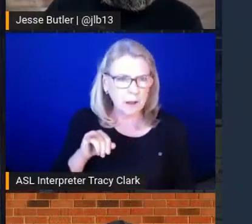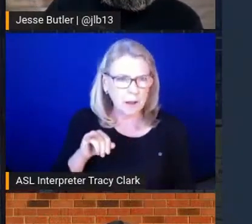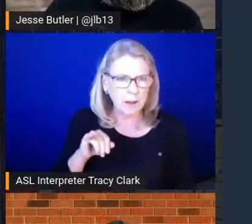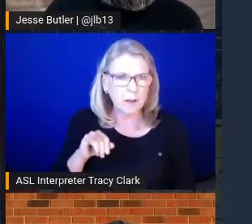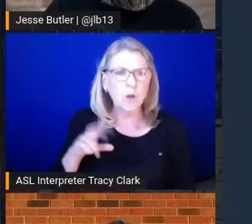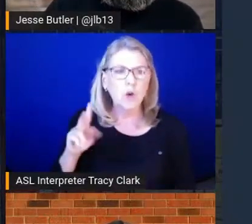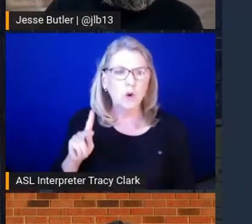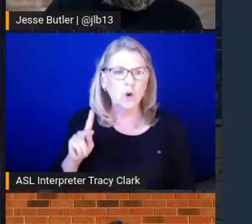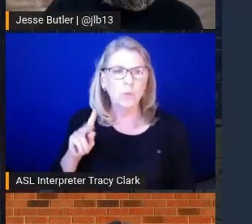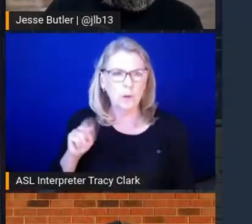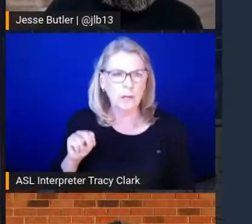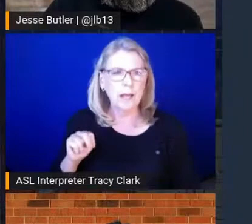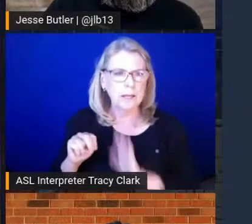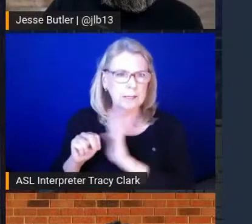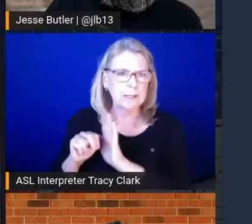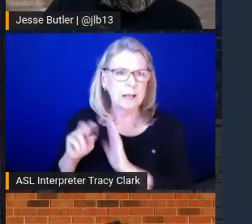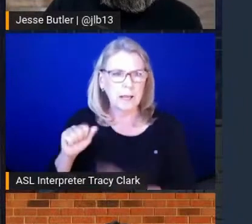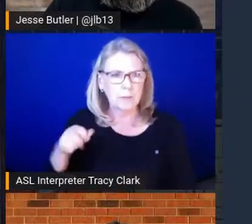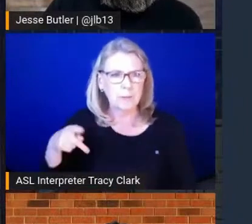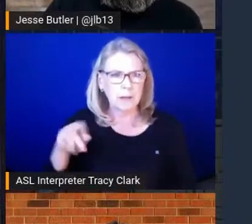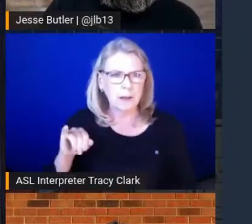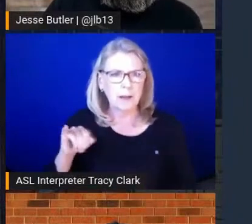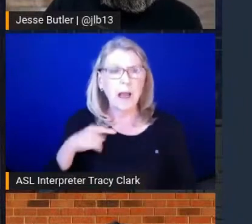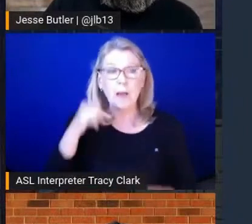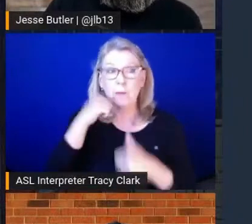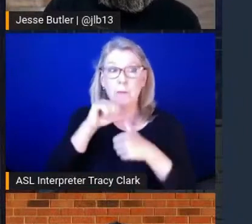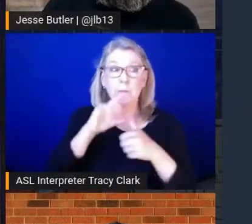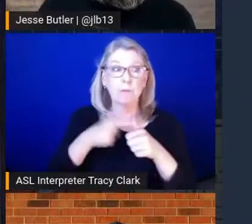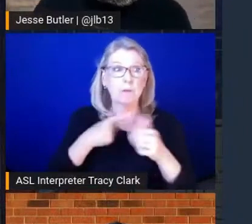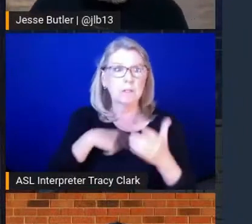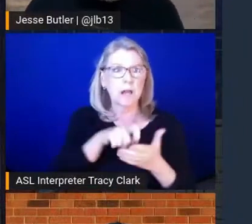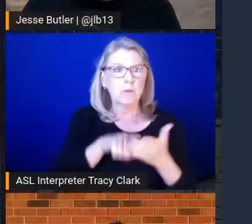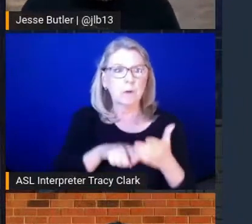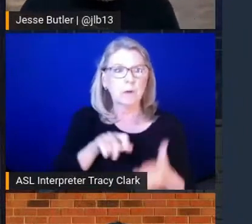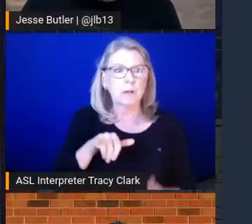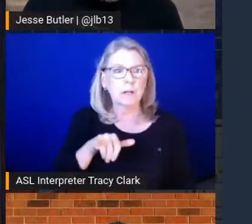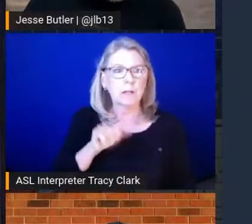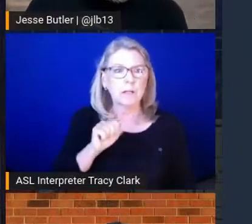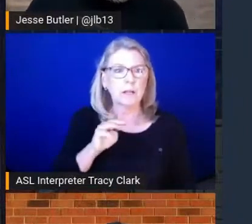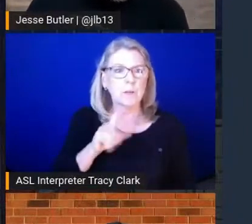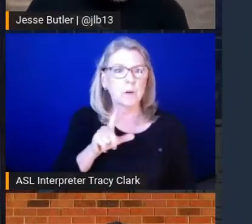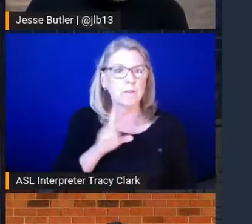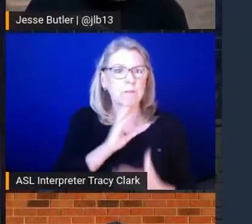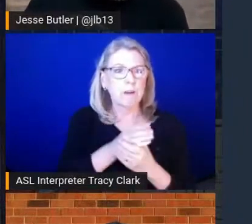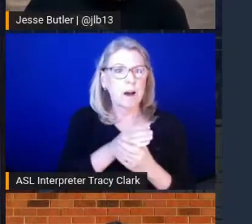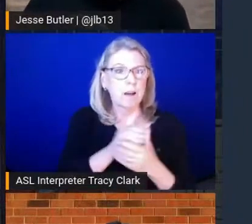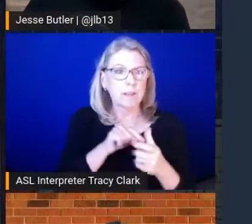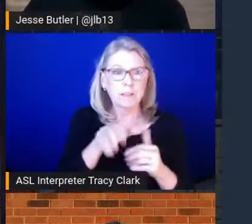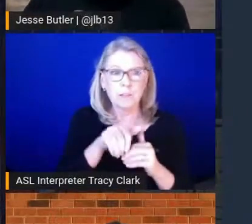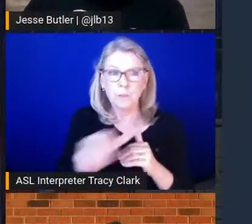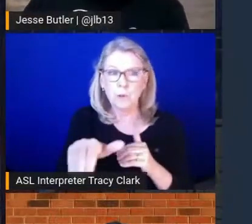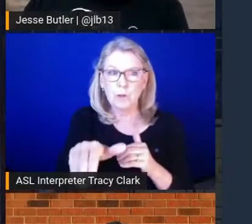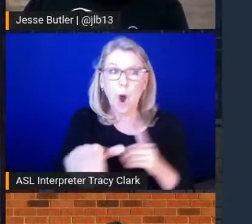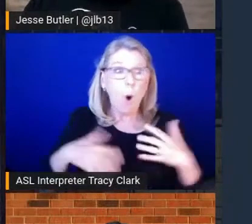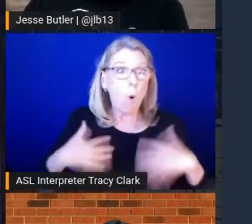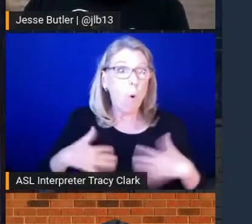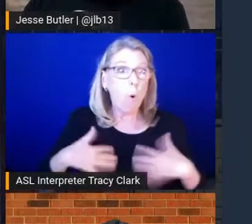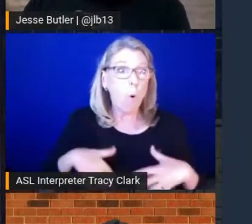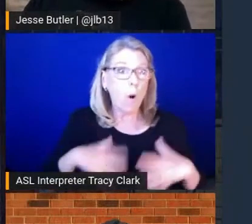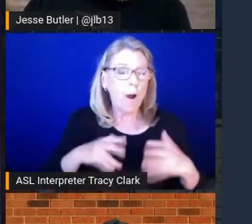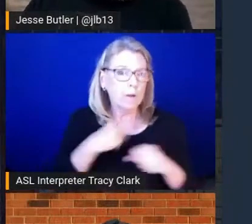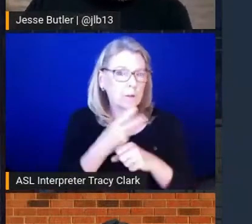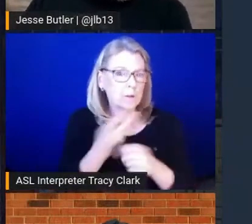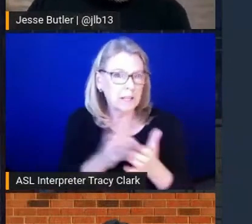my very first, I wrote the YAML file. I was like, oh, I deployed it. That was amazing. And then I was like, oh, I want to reuse this. And I just put like environment variables in there. And I use like